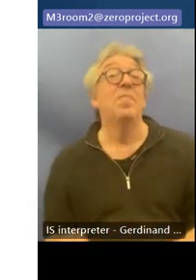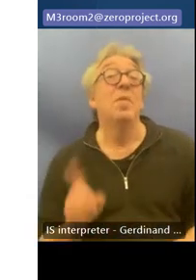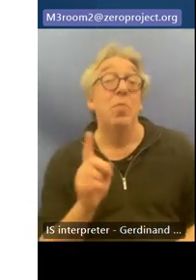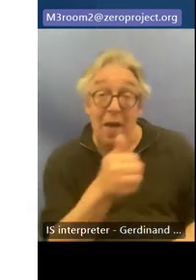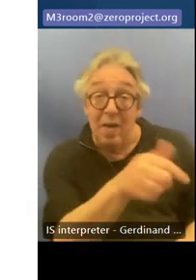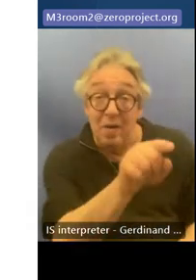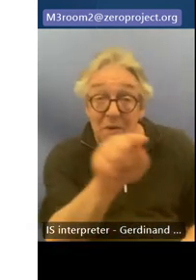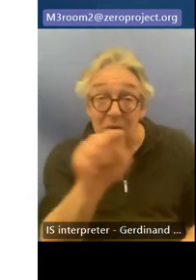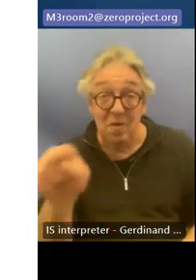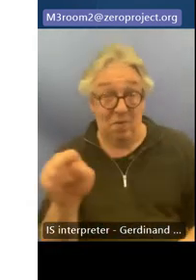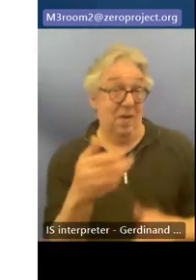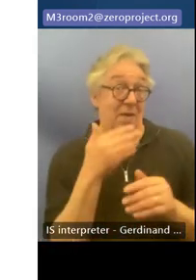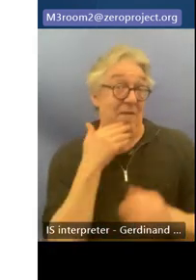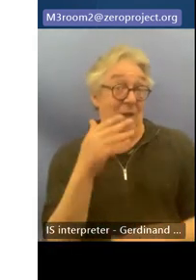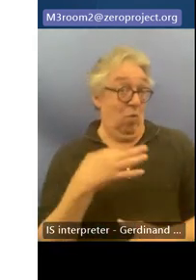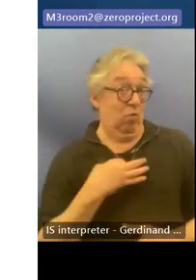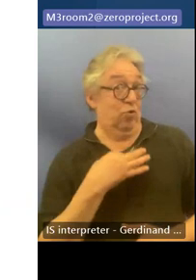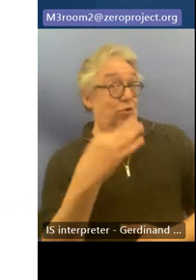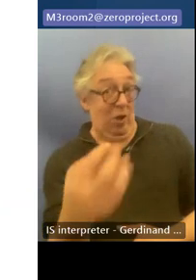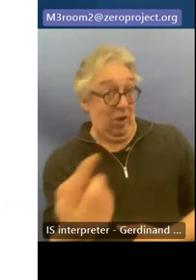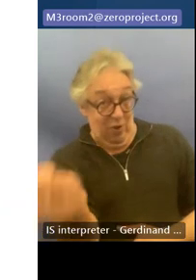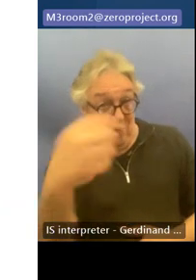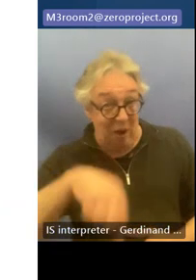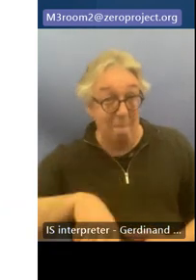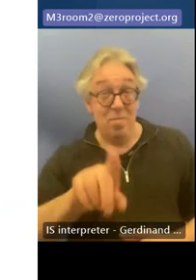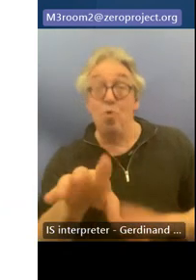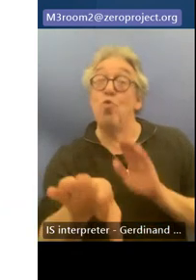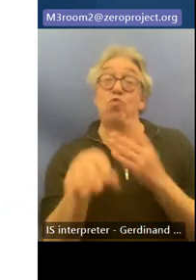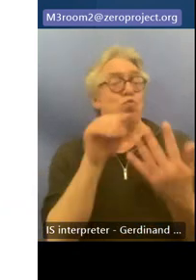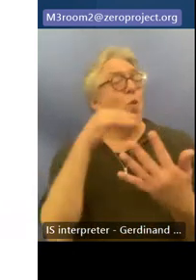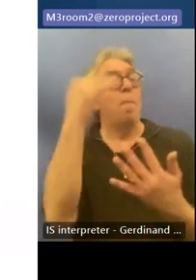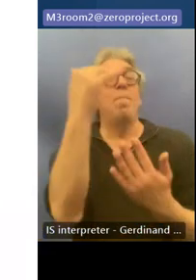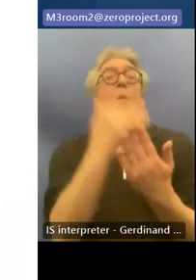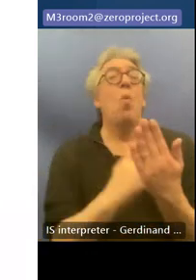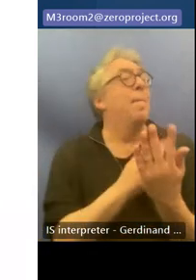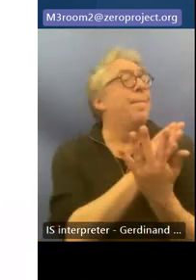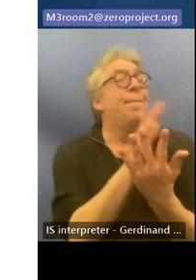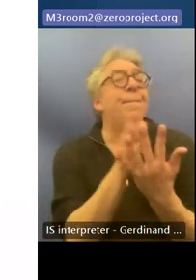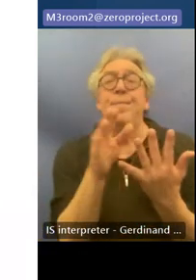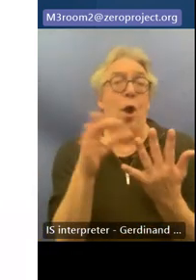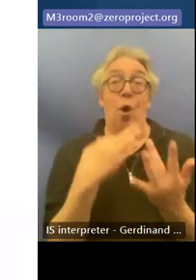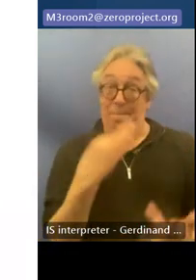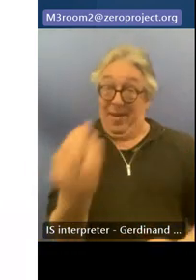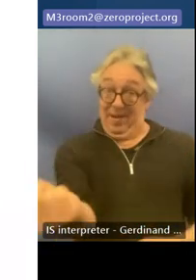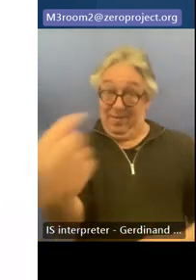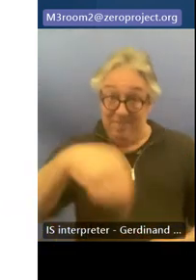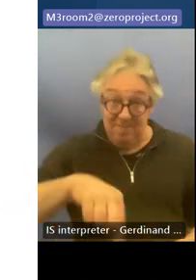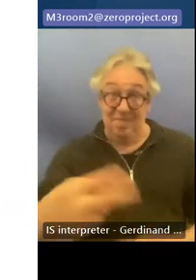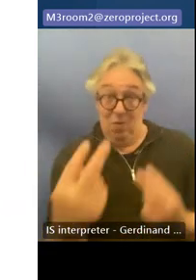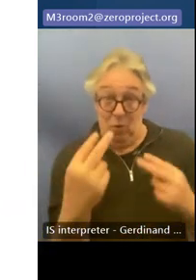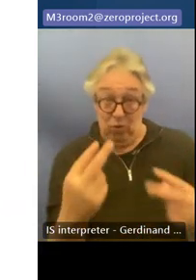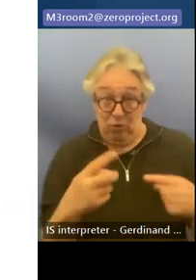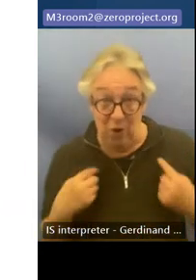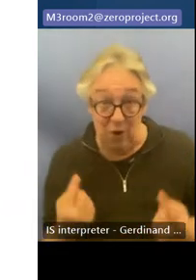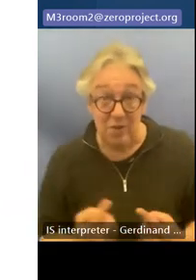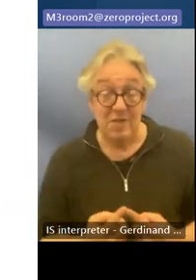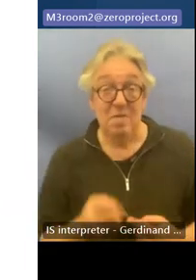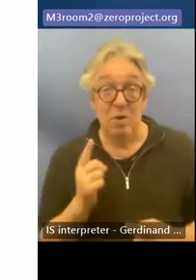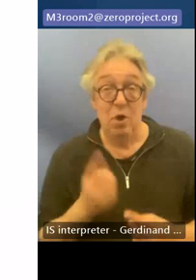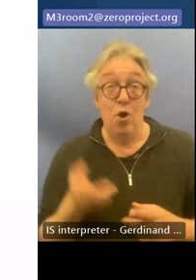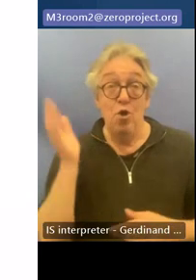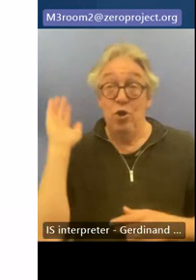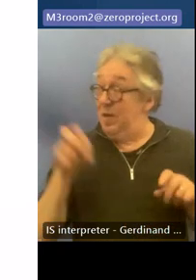you for really selecting this session to come and see and hear about TAI, and to my fellow also speakers who are here. I think